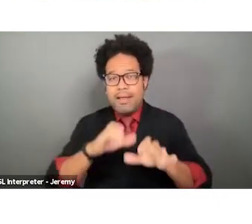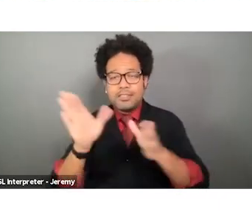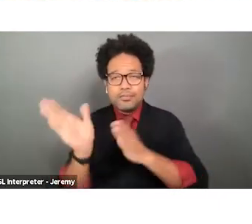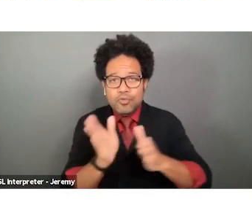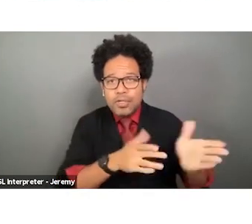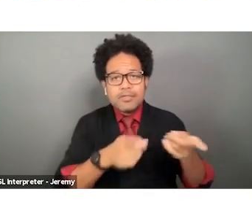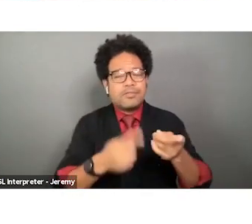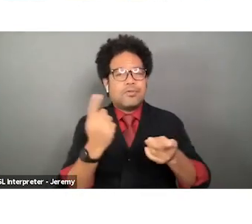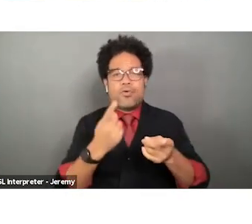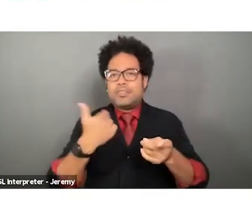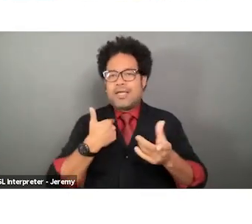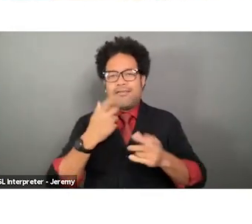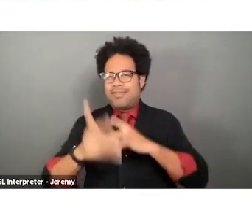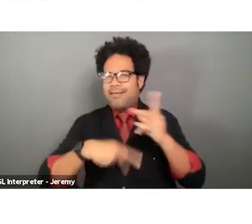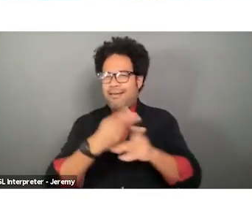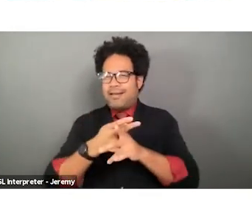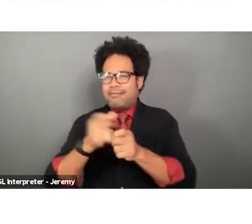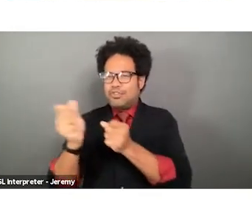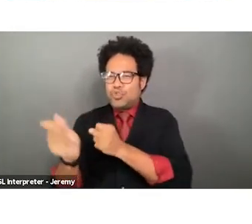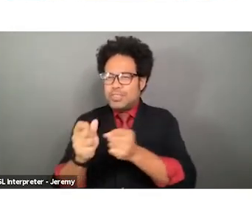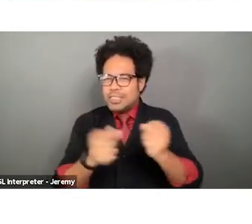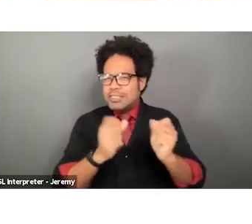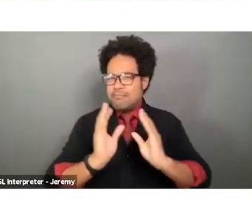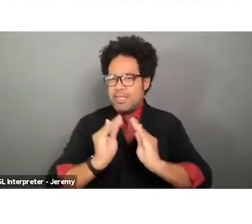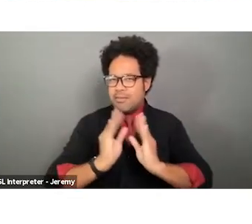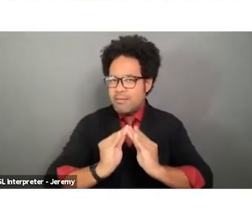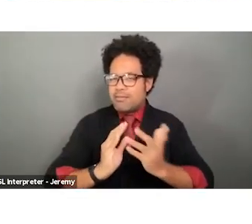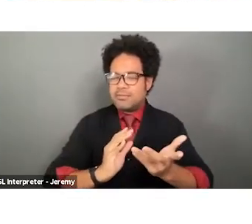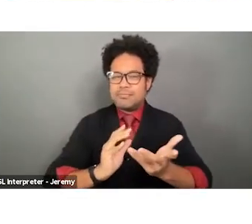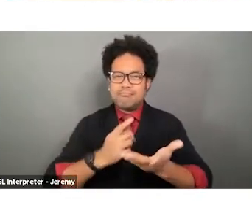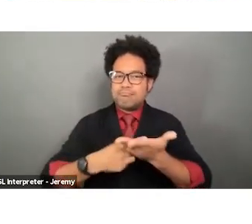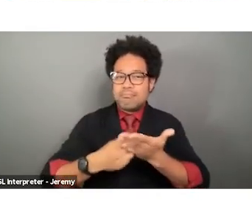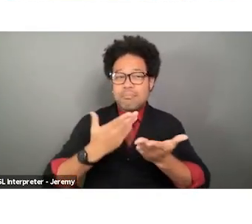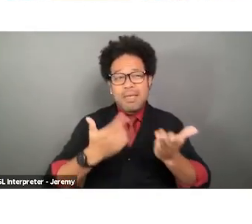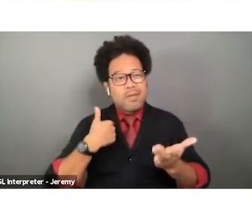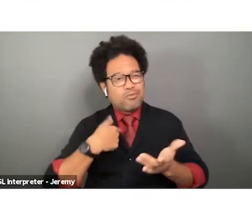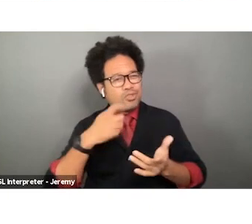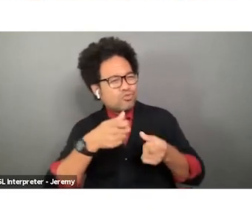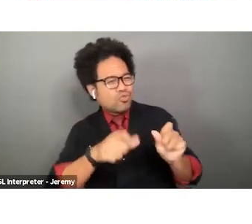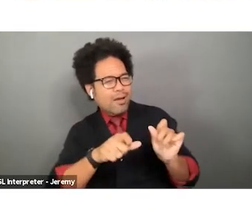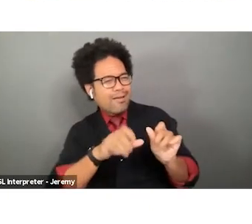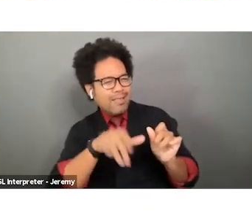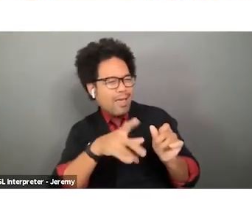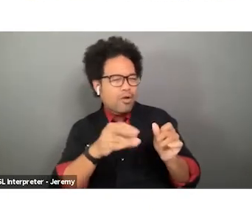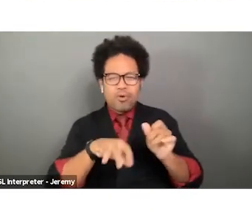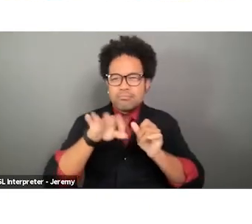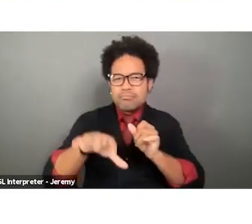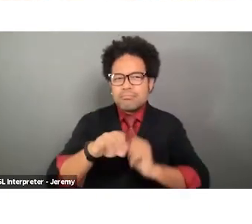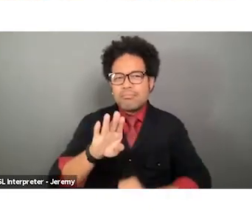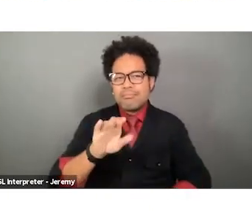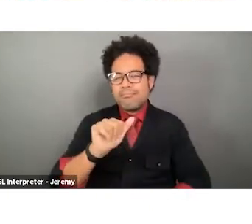constantly have these kind of strategic meetings where they're talking about maybe we should try this, or maybe we should drop a banner, or maybe we